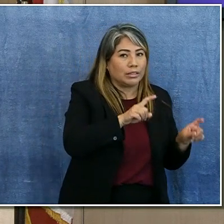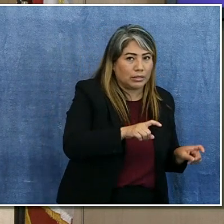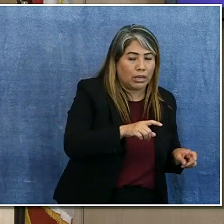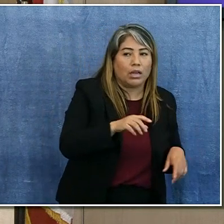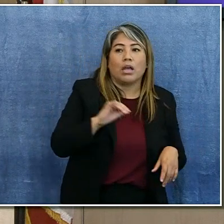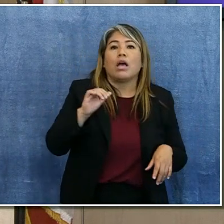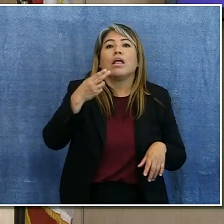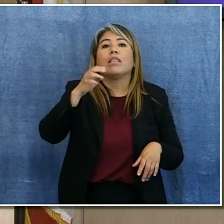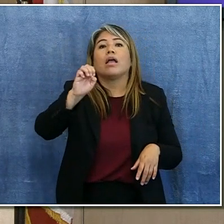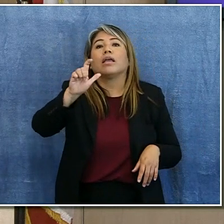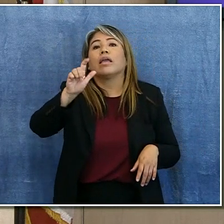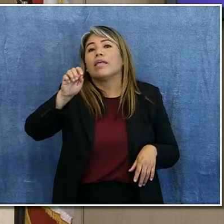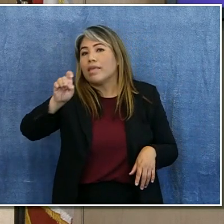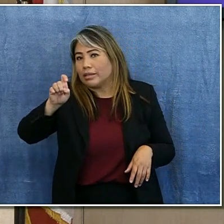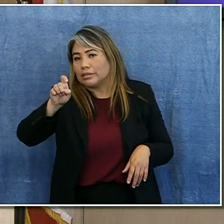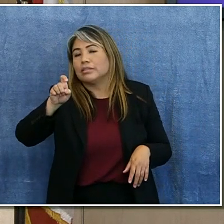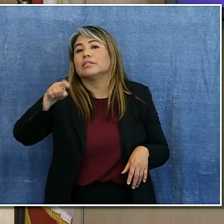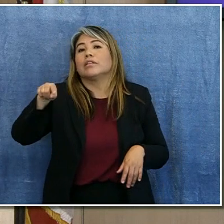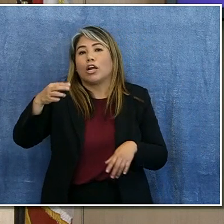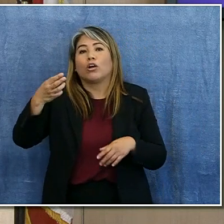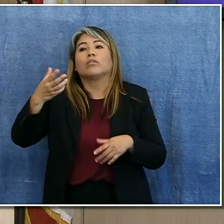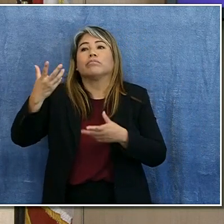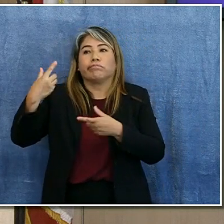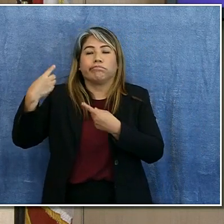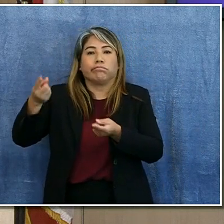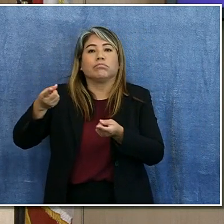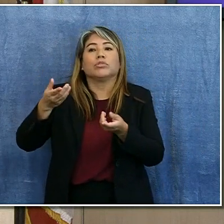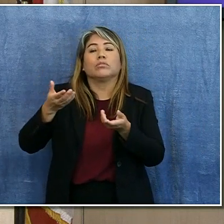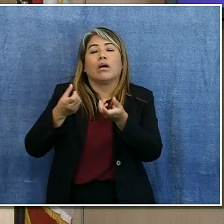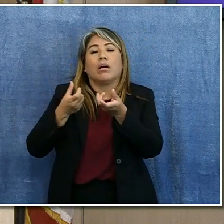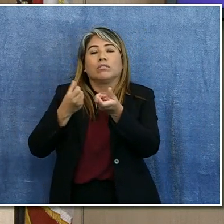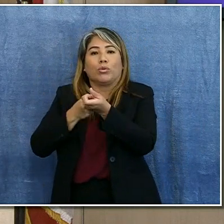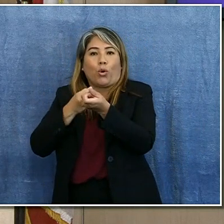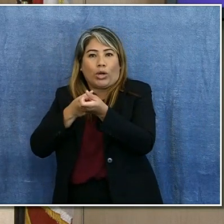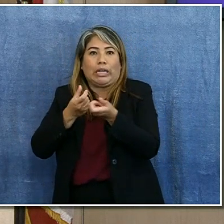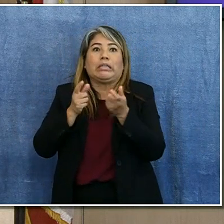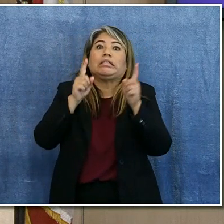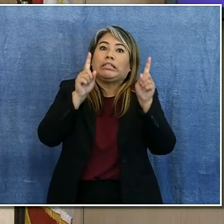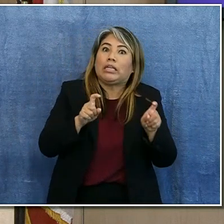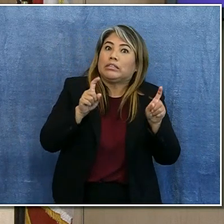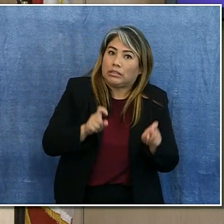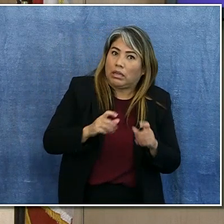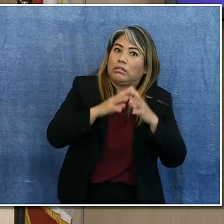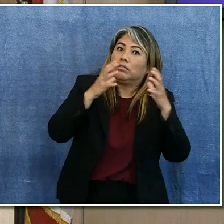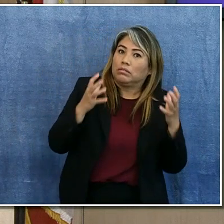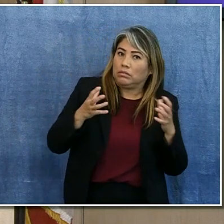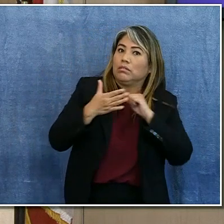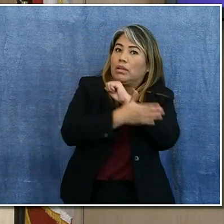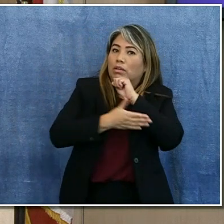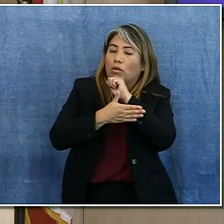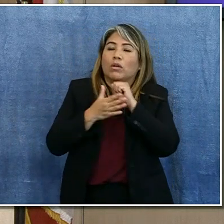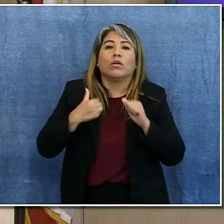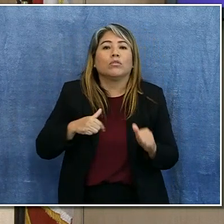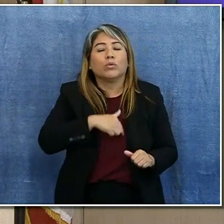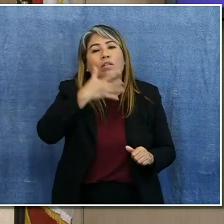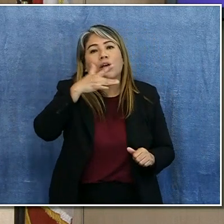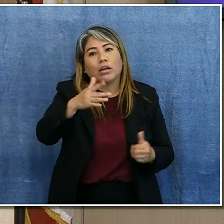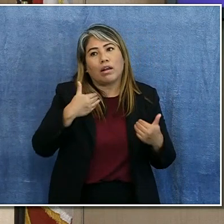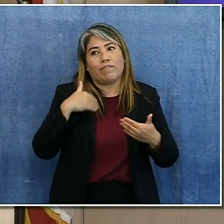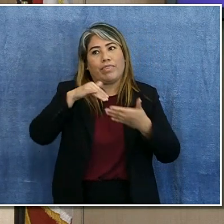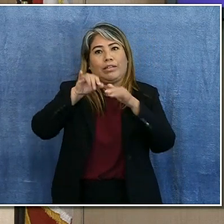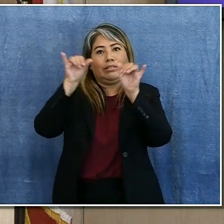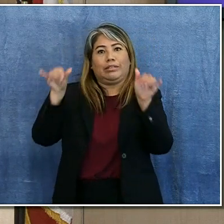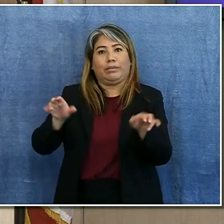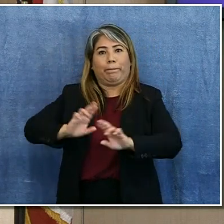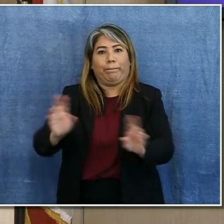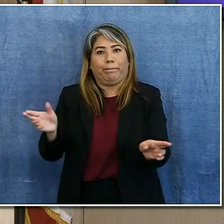resources like Helix, as has been described, supporting significant testing in the county. So we're very fortunate to have that system